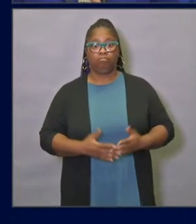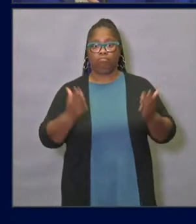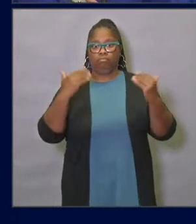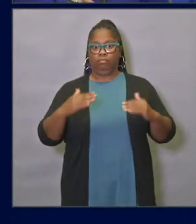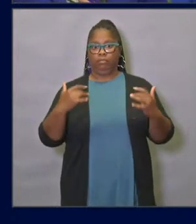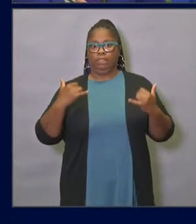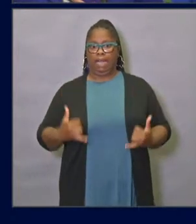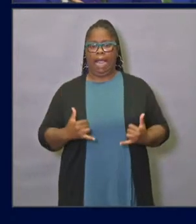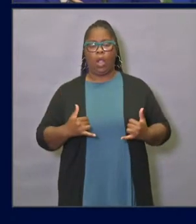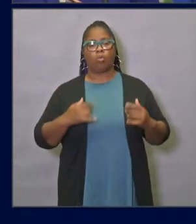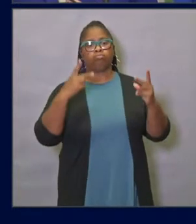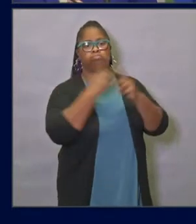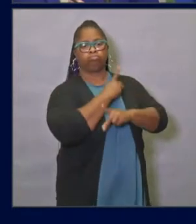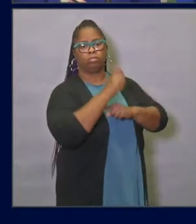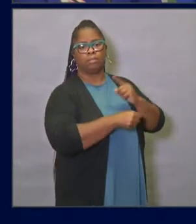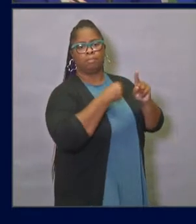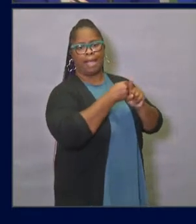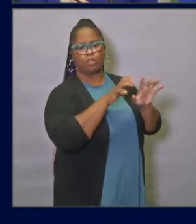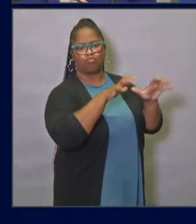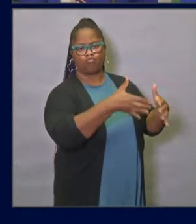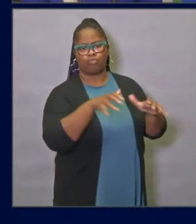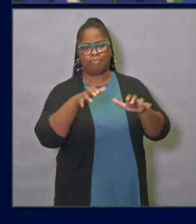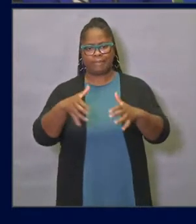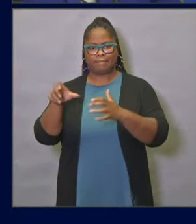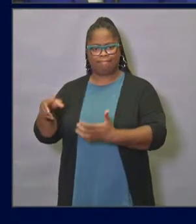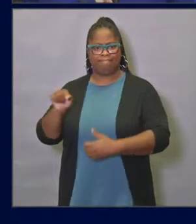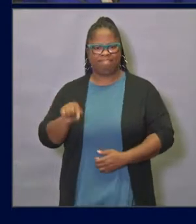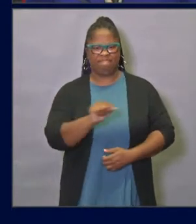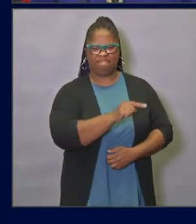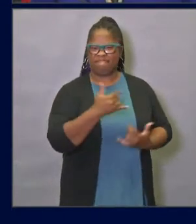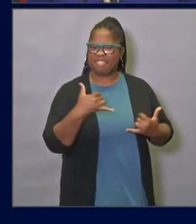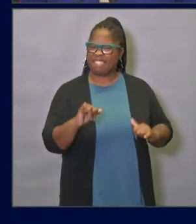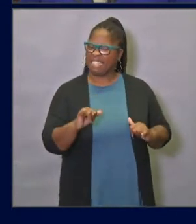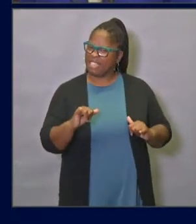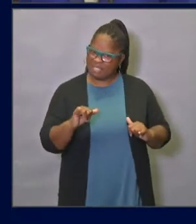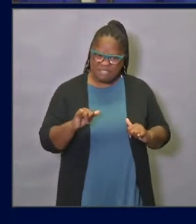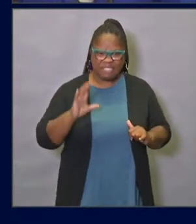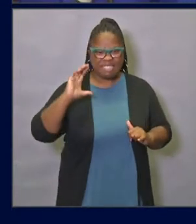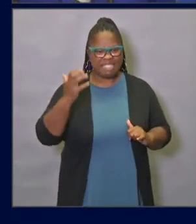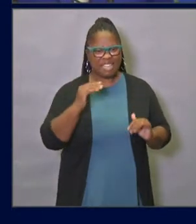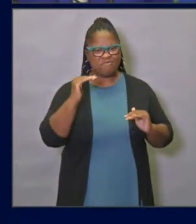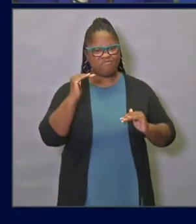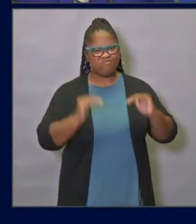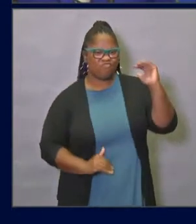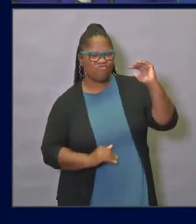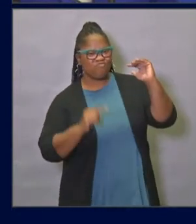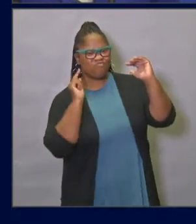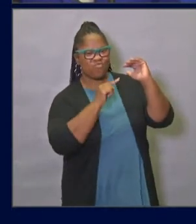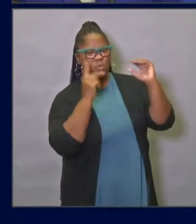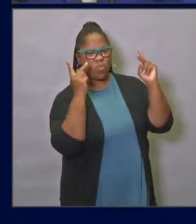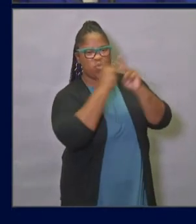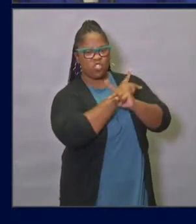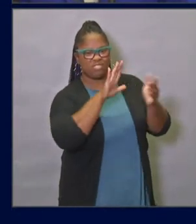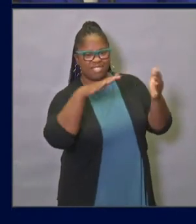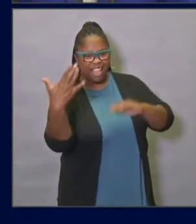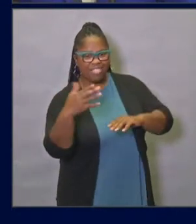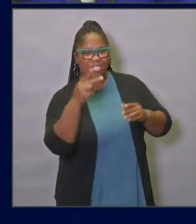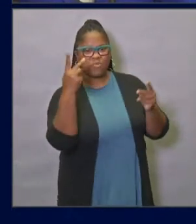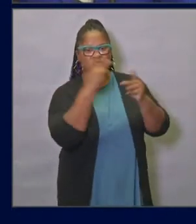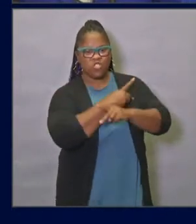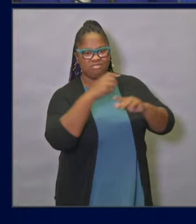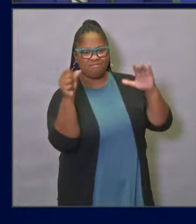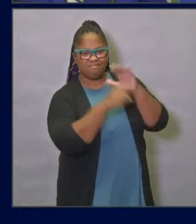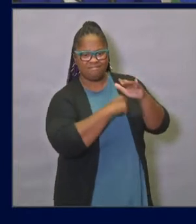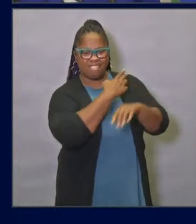on highly impacted groups that continue to experience disproportionate case, hospitalization, and death rates.